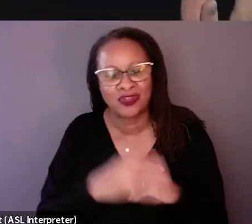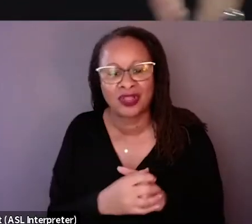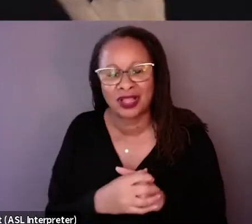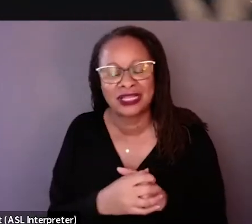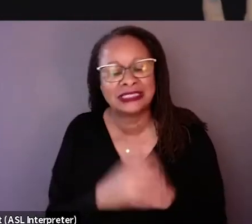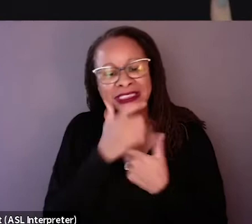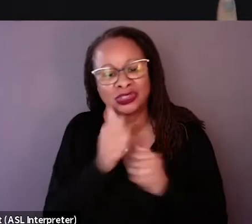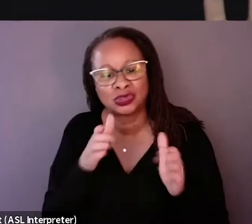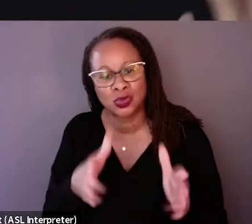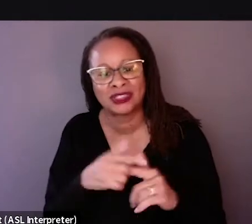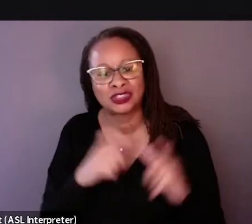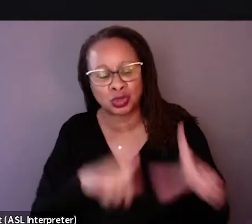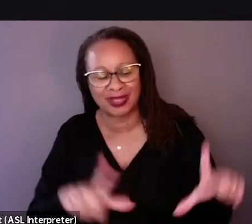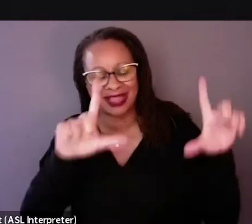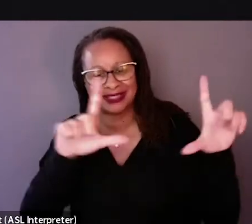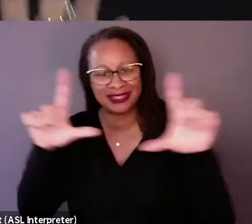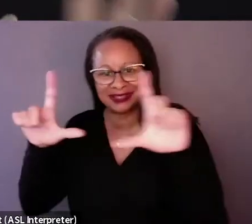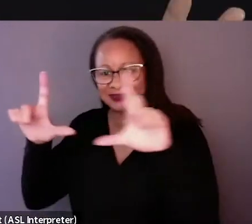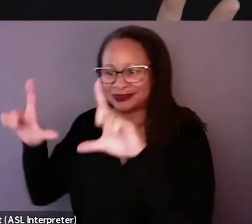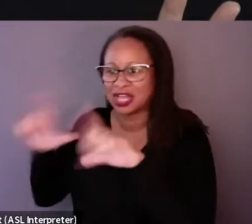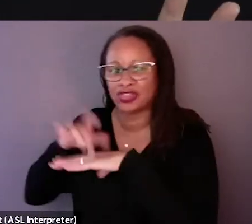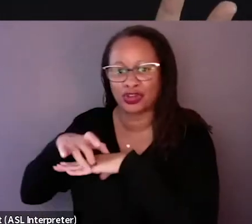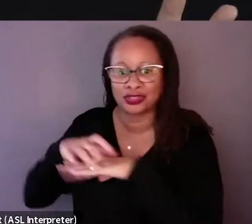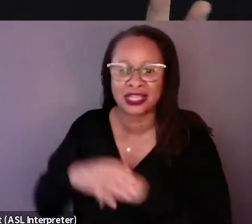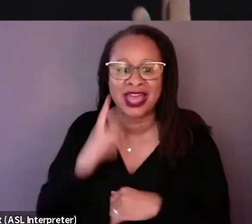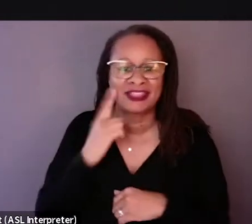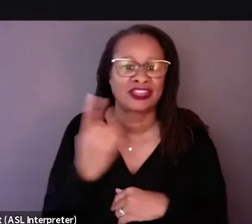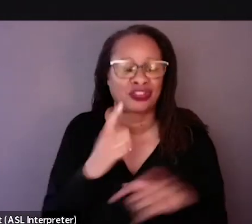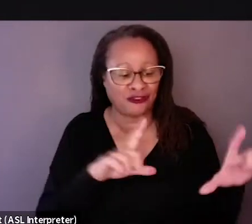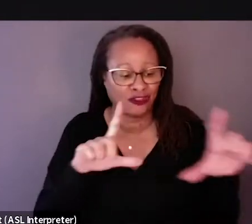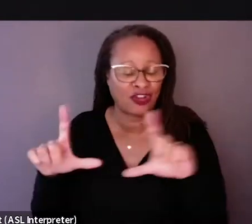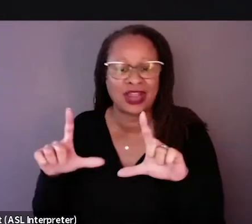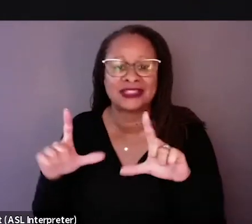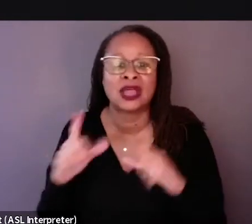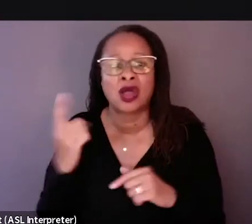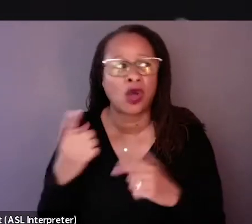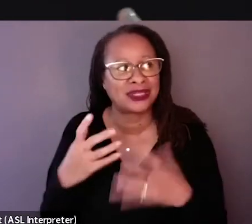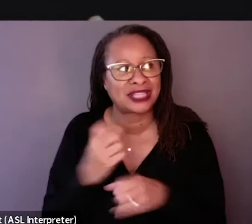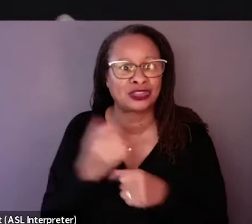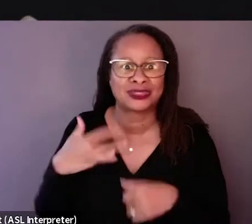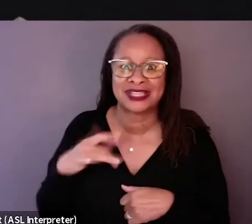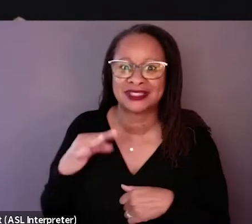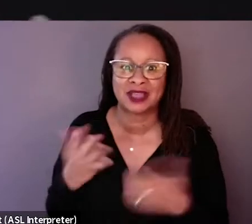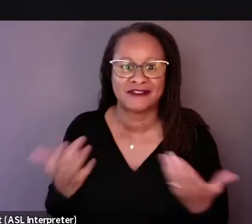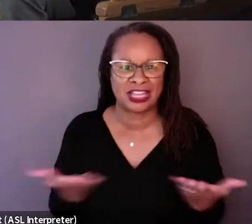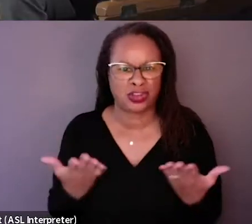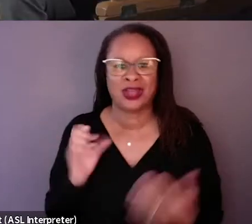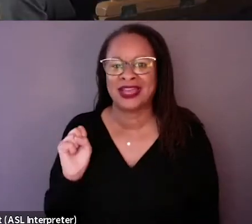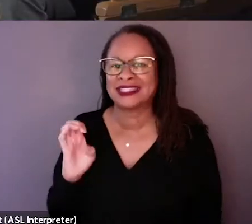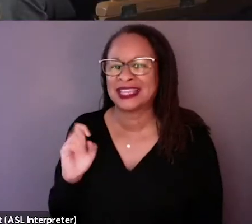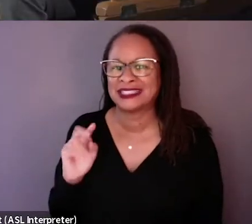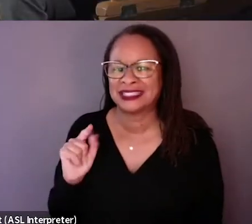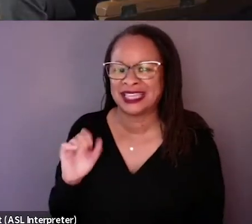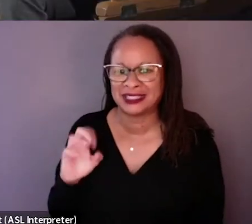interesting ways of lensing the earth. I feel like their frame always captured a sense of sentience, particularly. The earth always